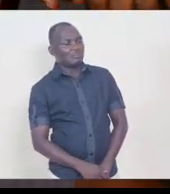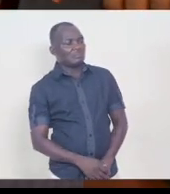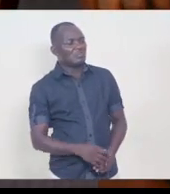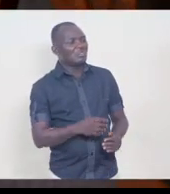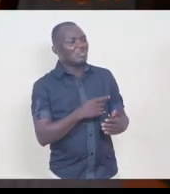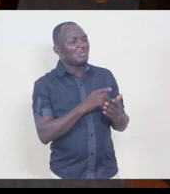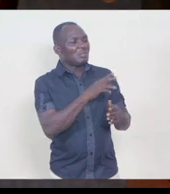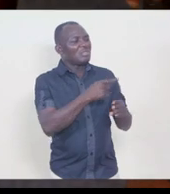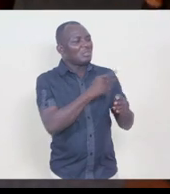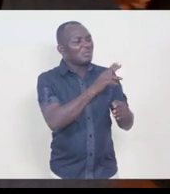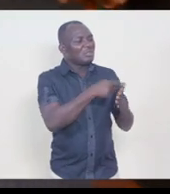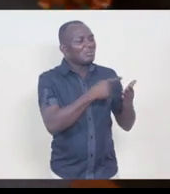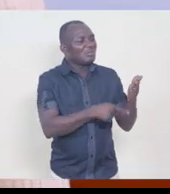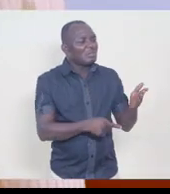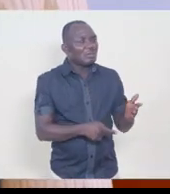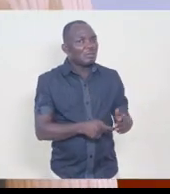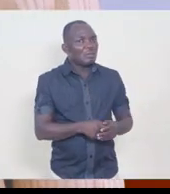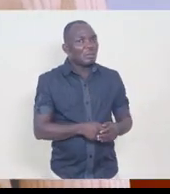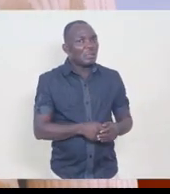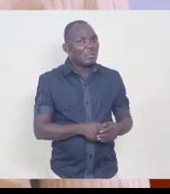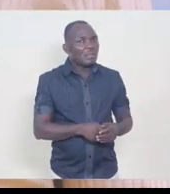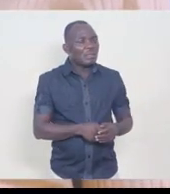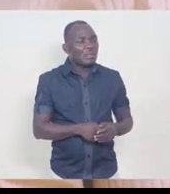Need to see me? You didn't bring the biro.